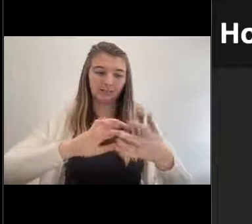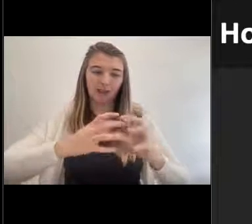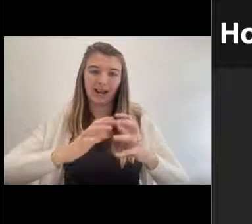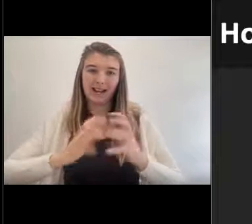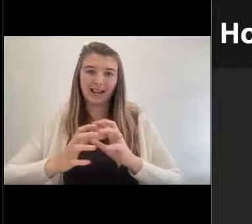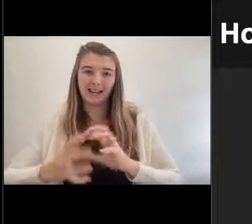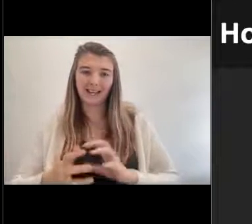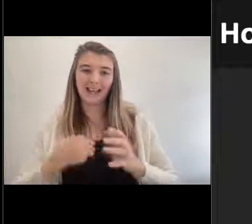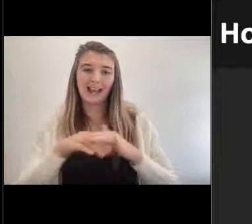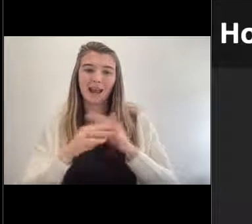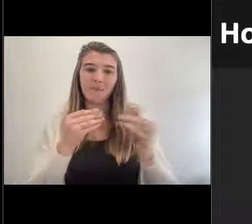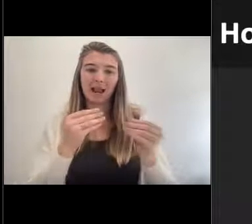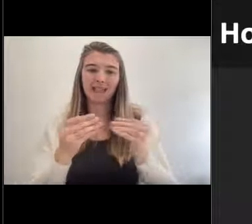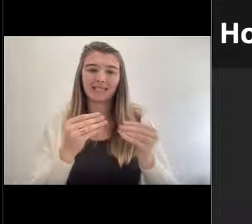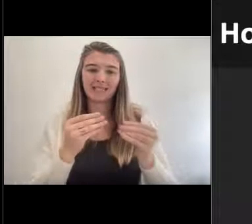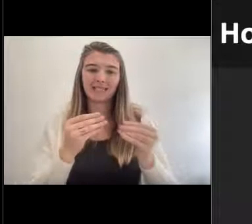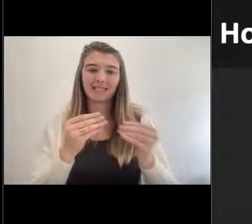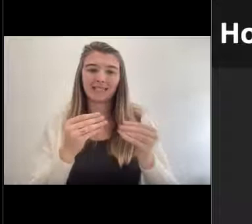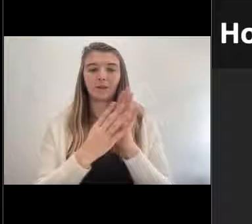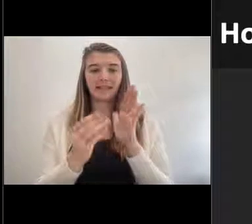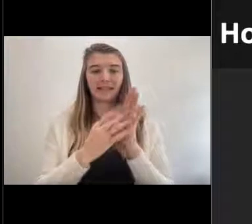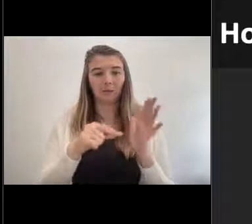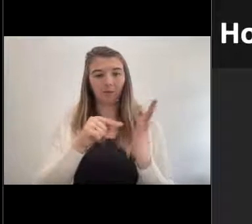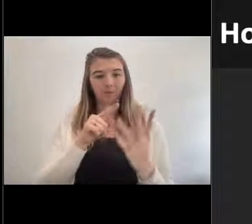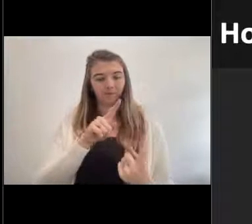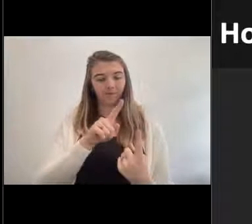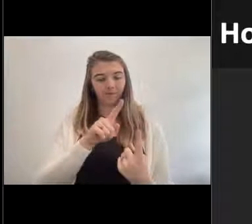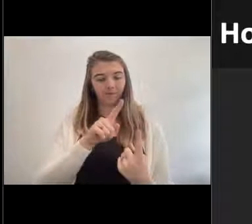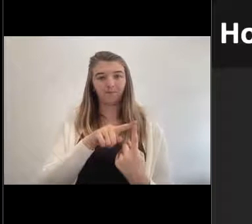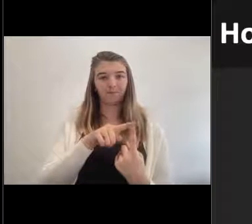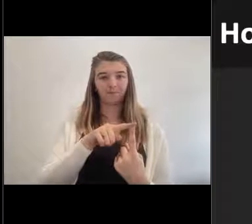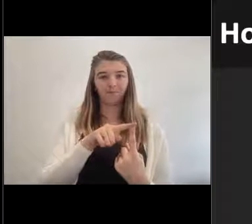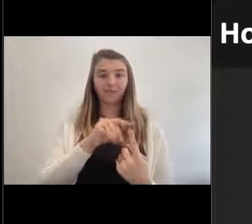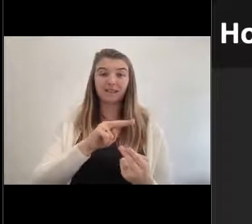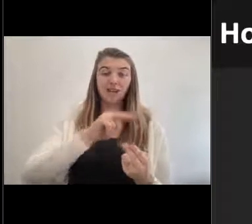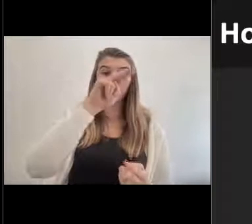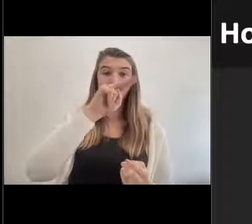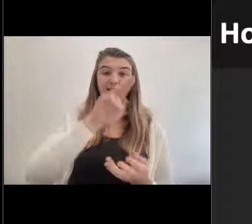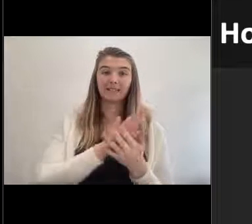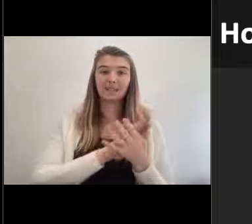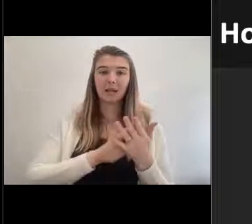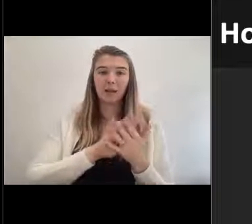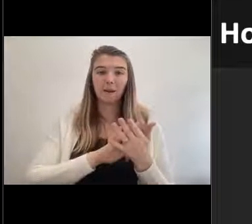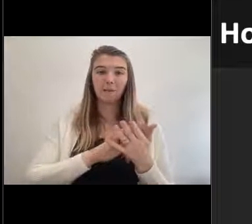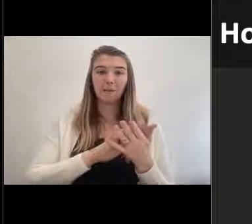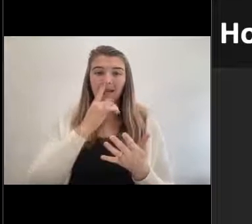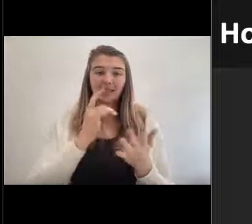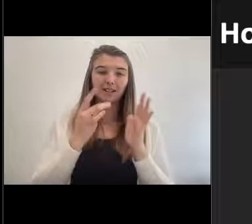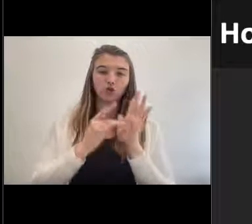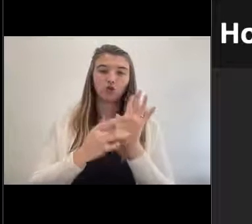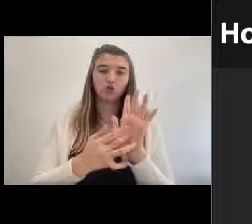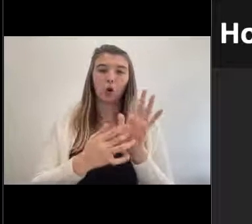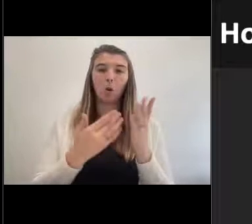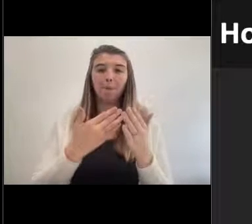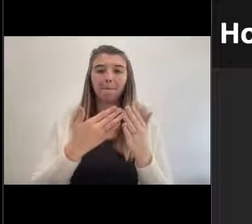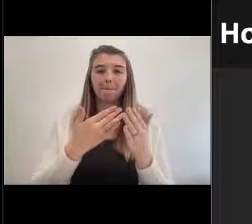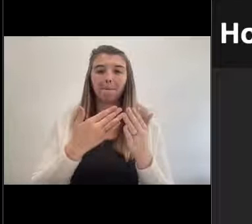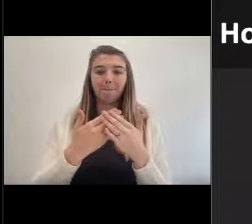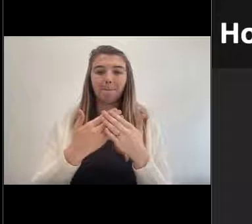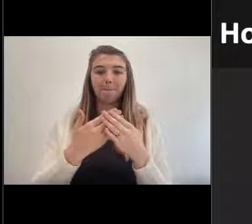an increase in this ratio indicates that we have an increase in the number of carboxylic acid, carbon-oxygen